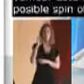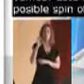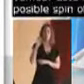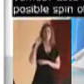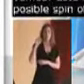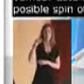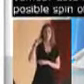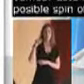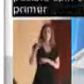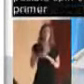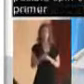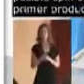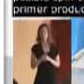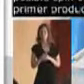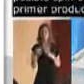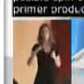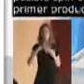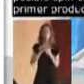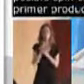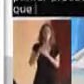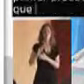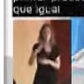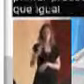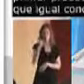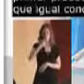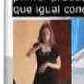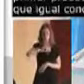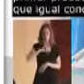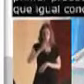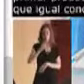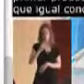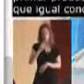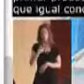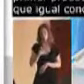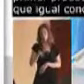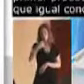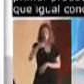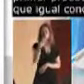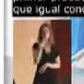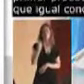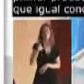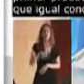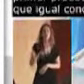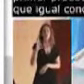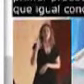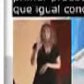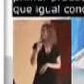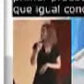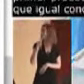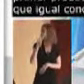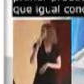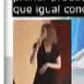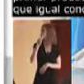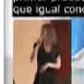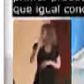along with the university, and the first product that we have is the